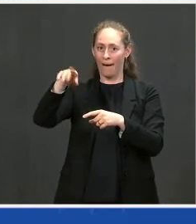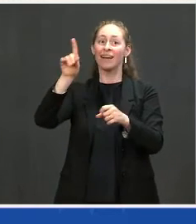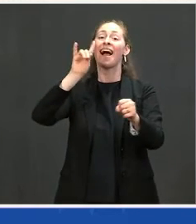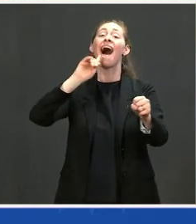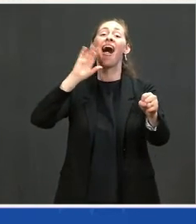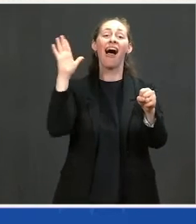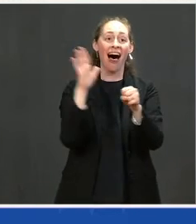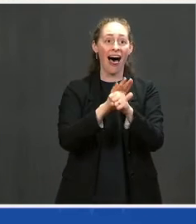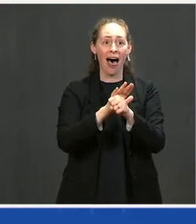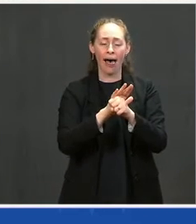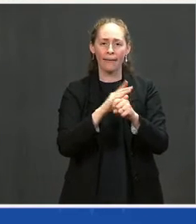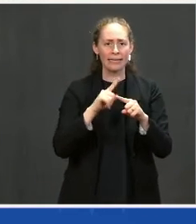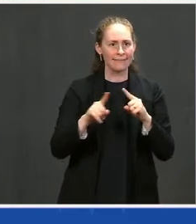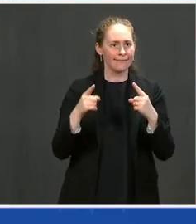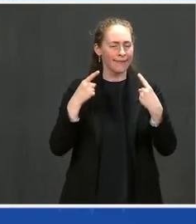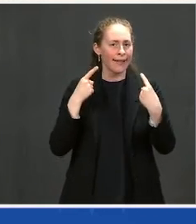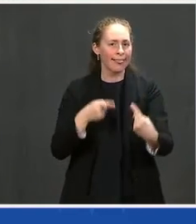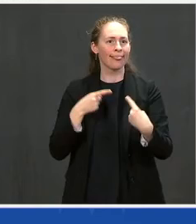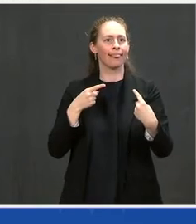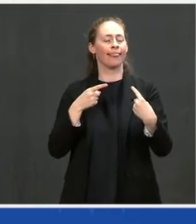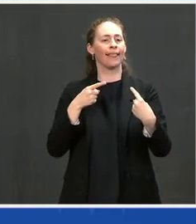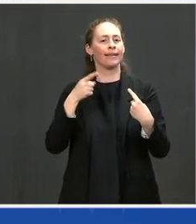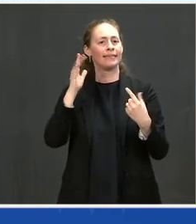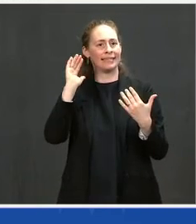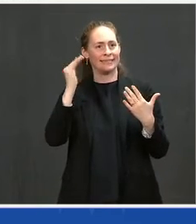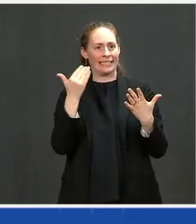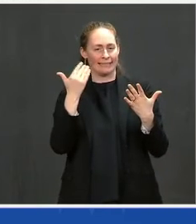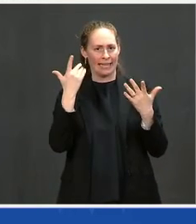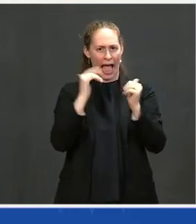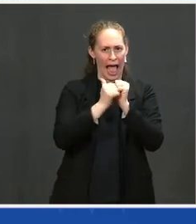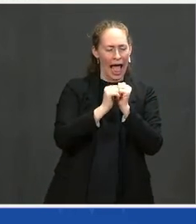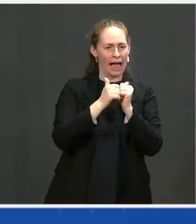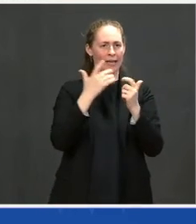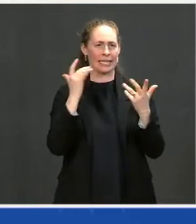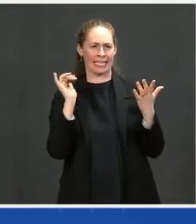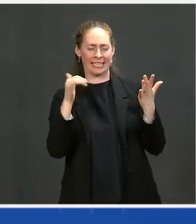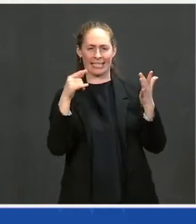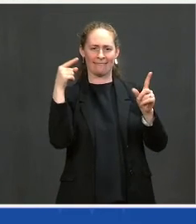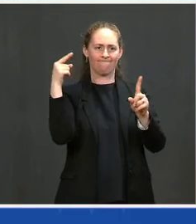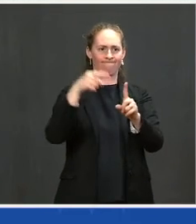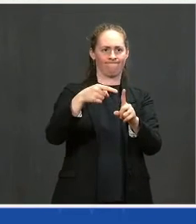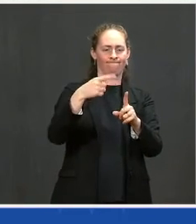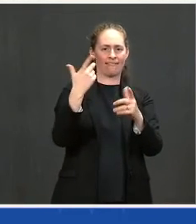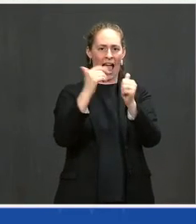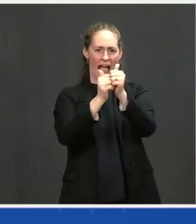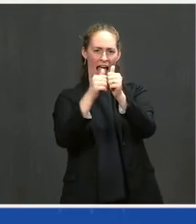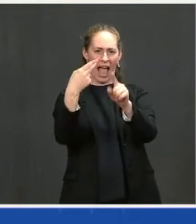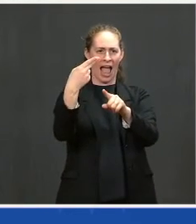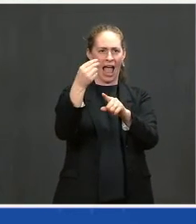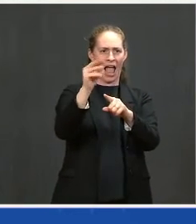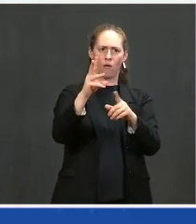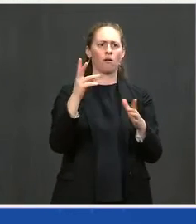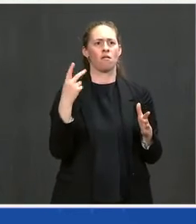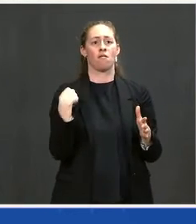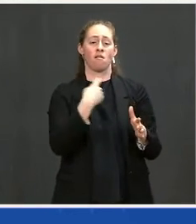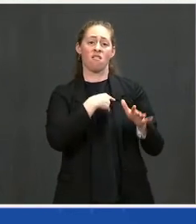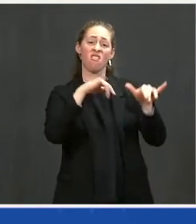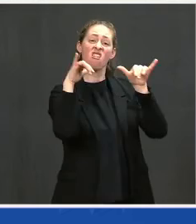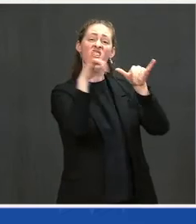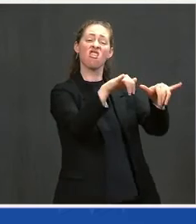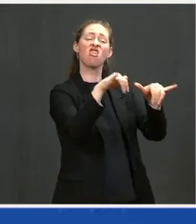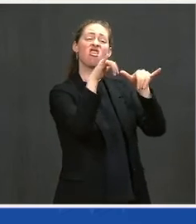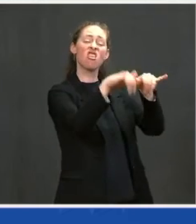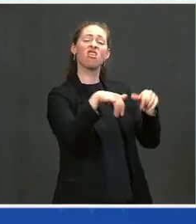able to be worked out to begin with? How's that done? But we are not staying a long time. You just said